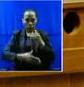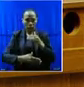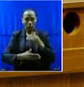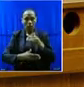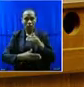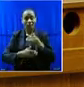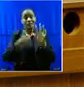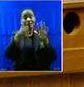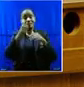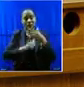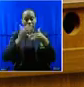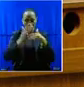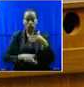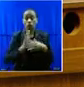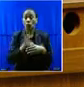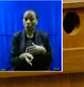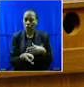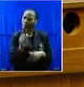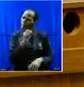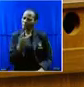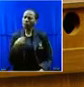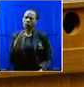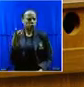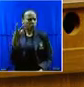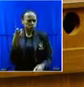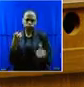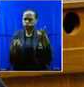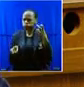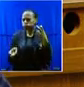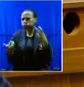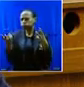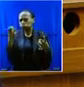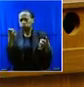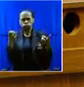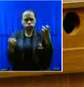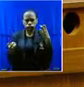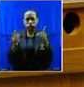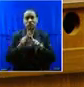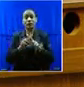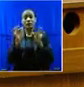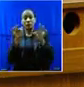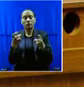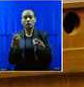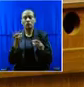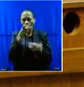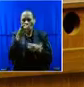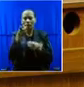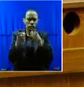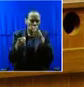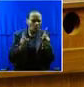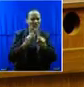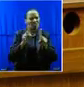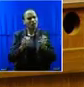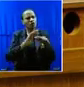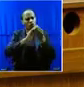6 months. But having received a lot of representations from the organizations